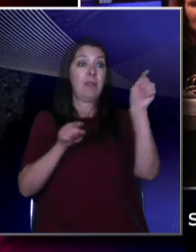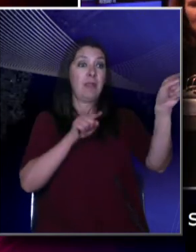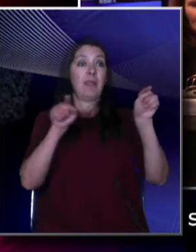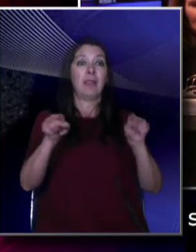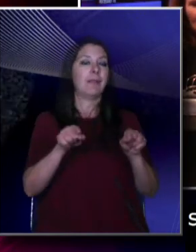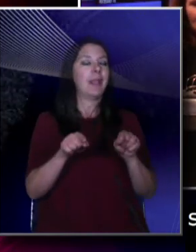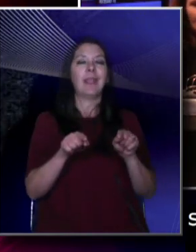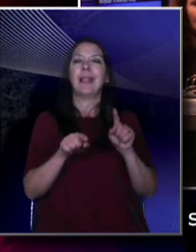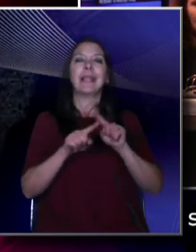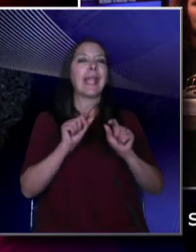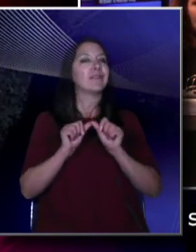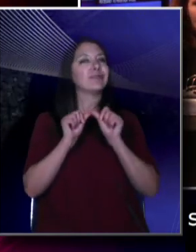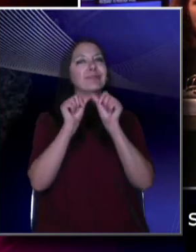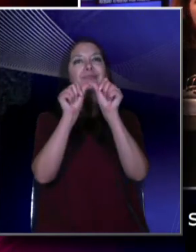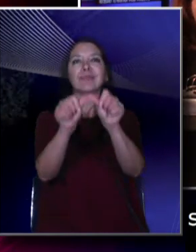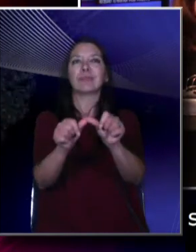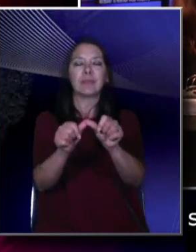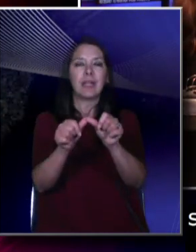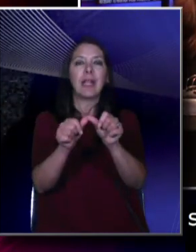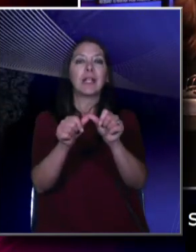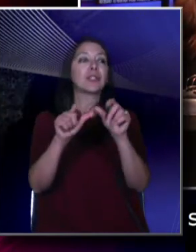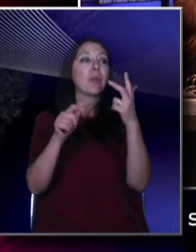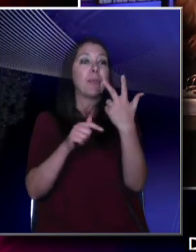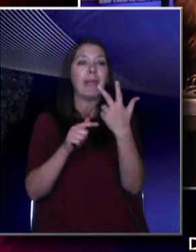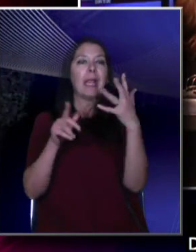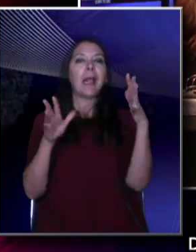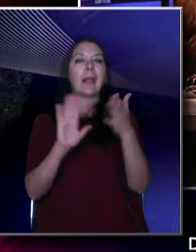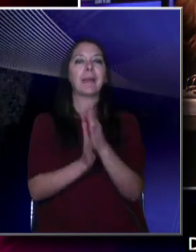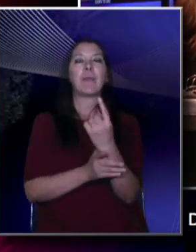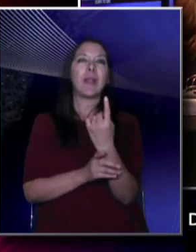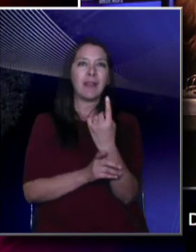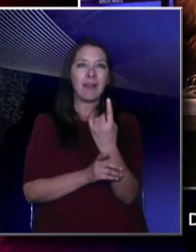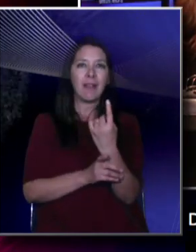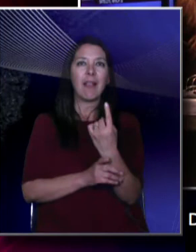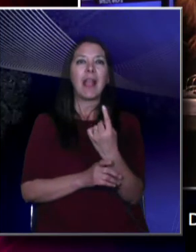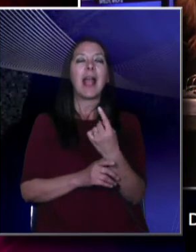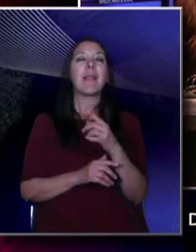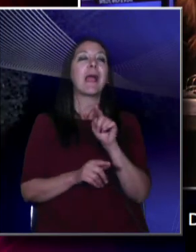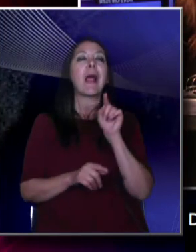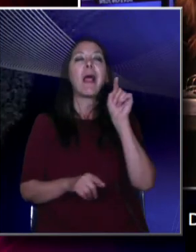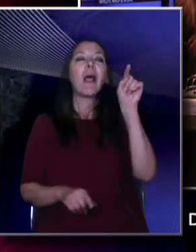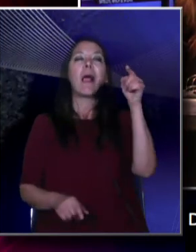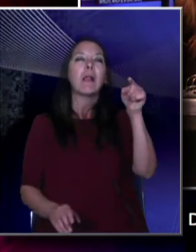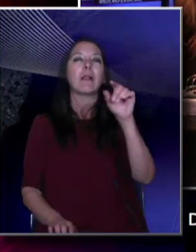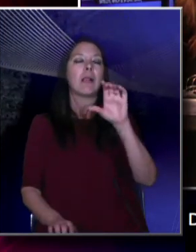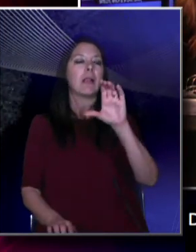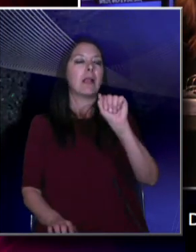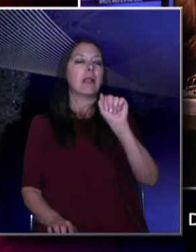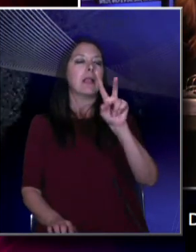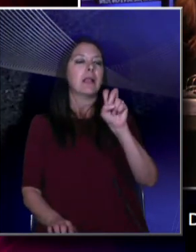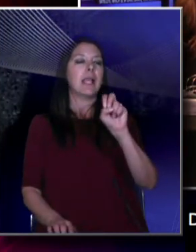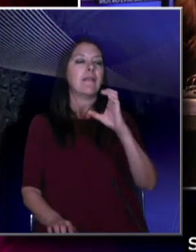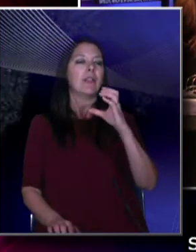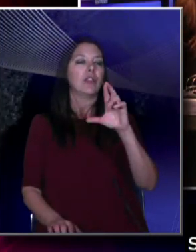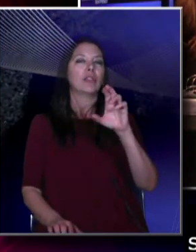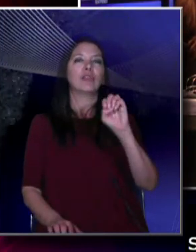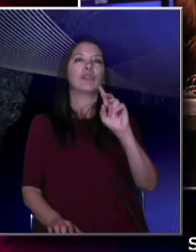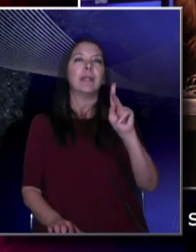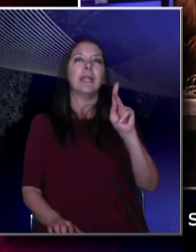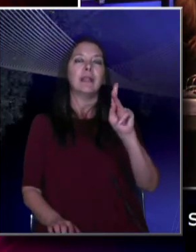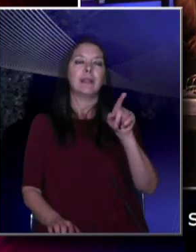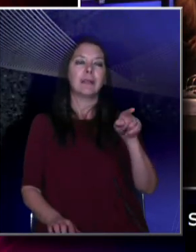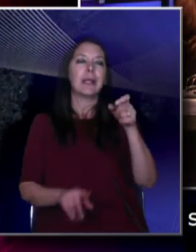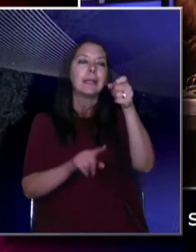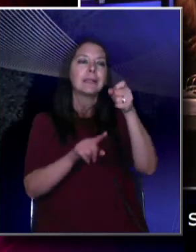those programs. We're down to one satellite, which is in Cave Creek, way in the southeast part of